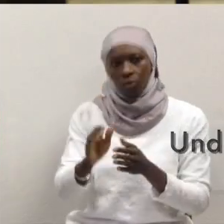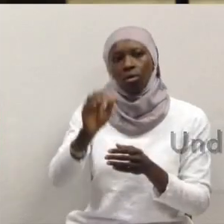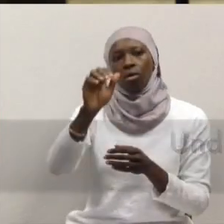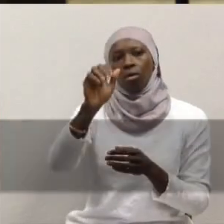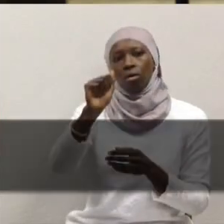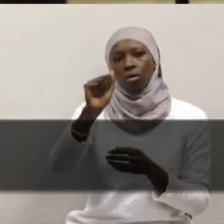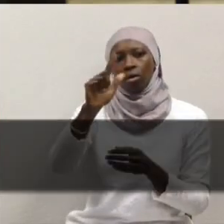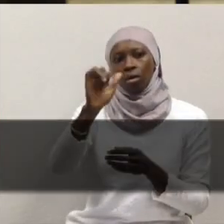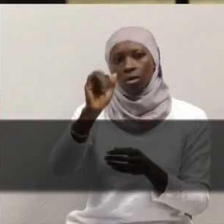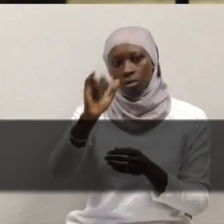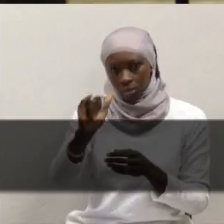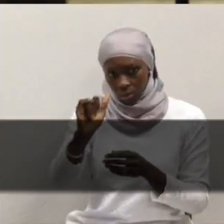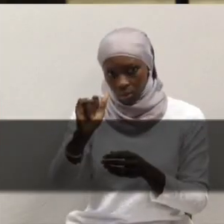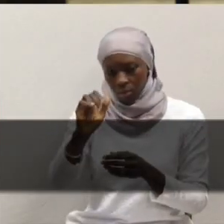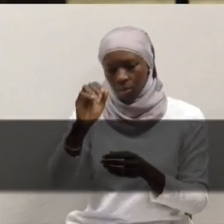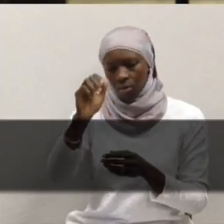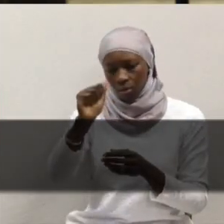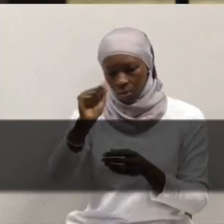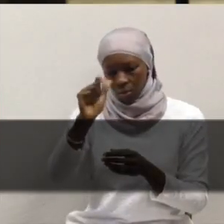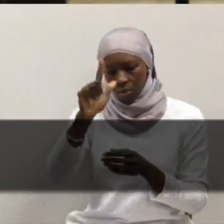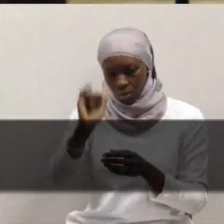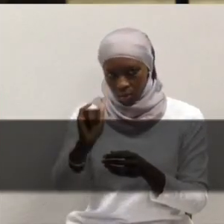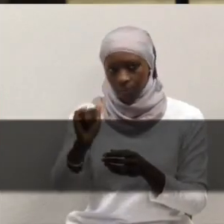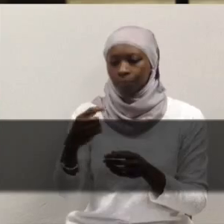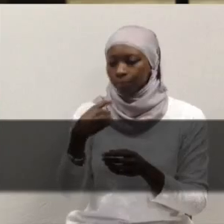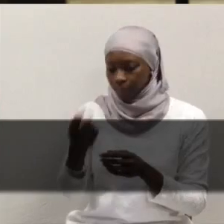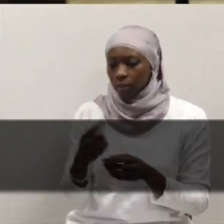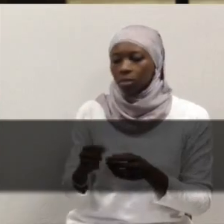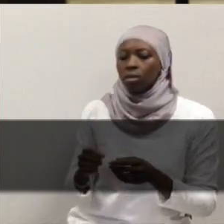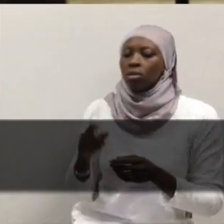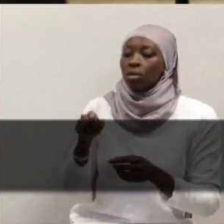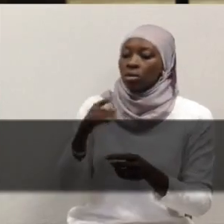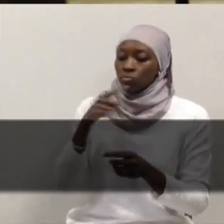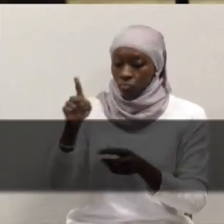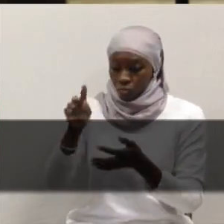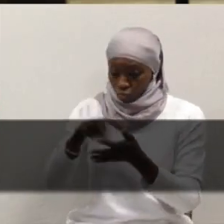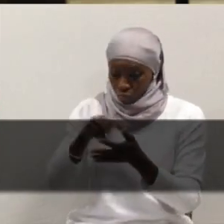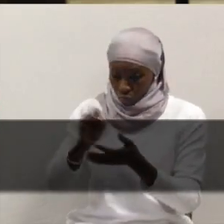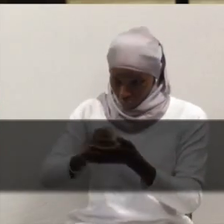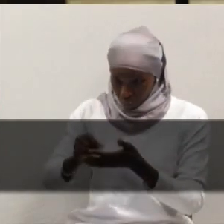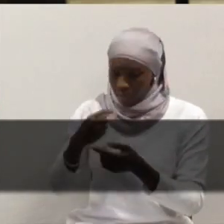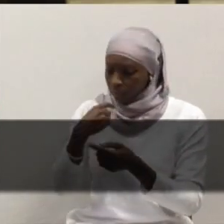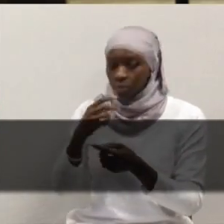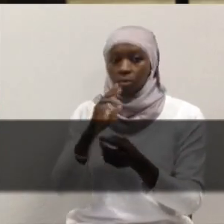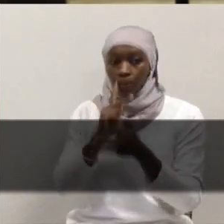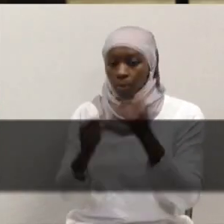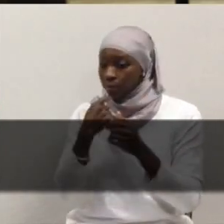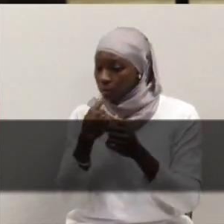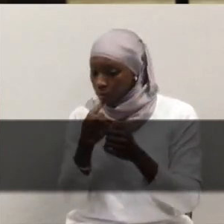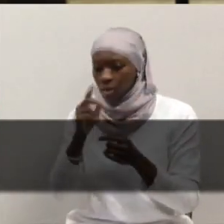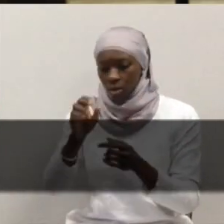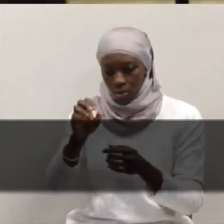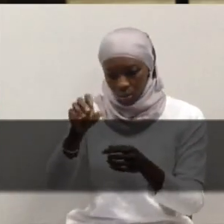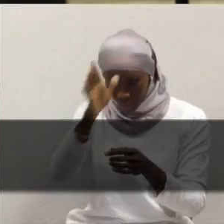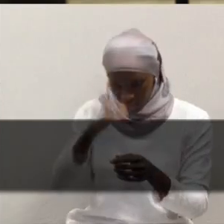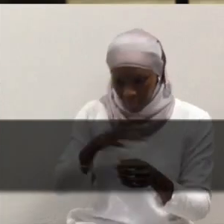the compassionate. Suhail ibn Amr would say, I don't believe that. So erase it, remove it.